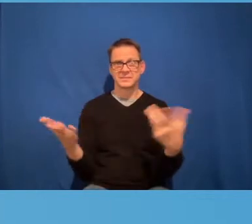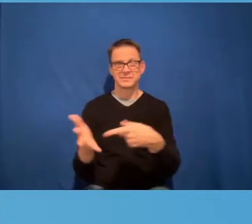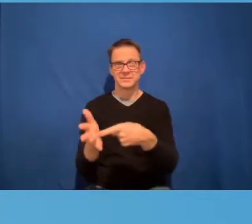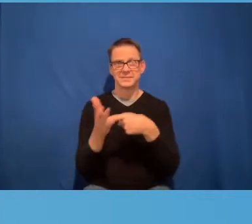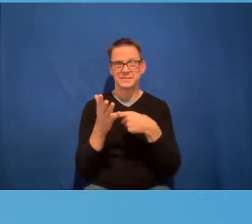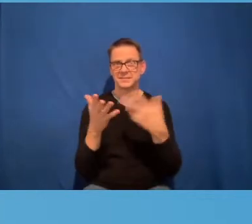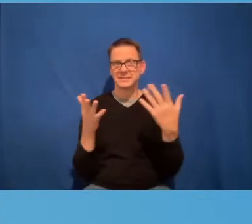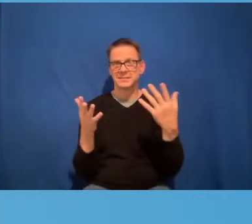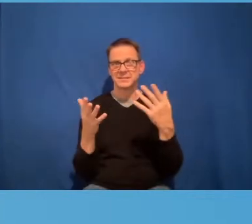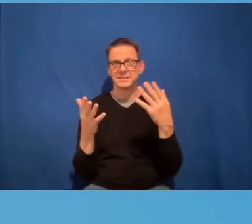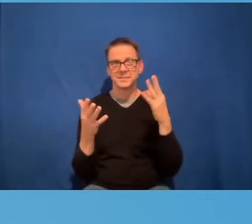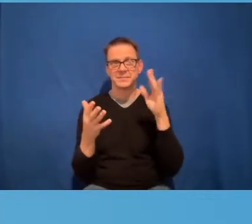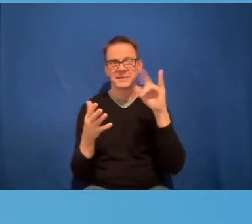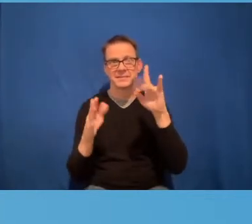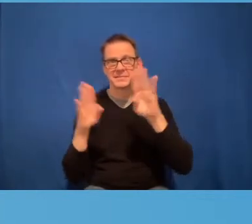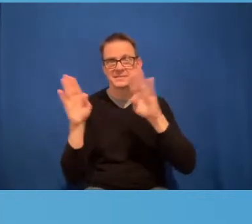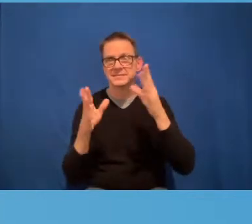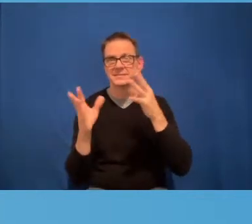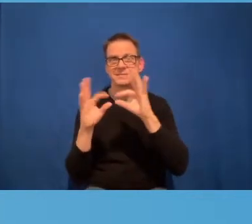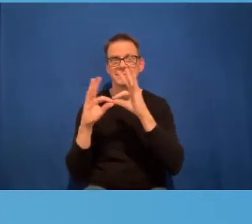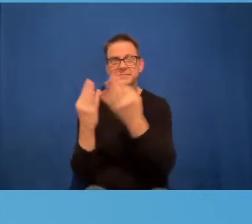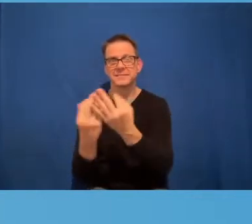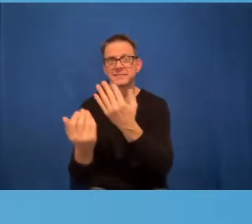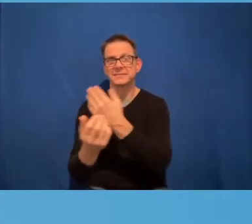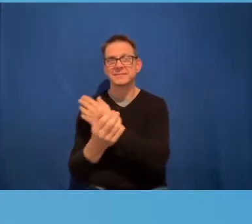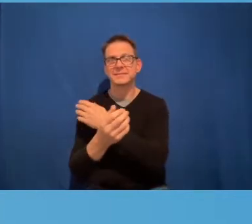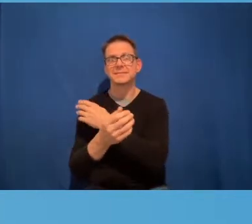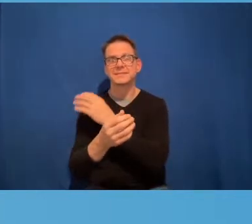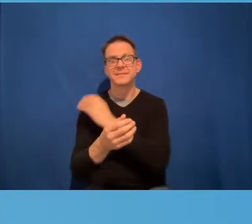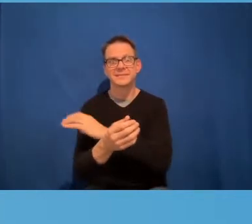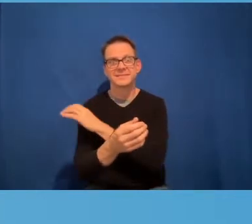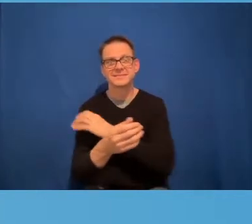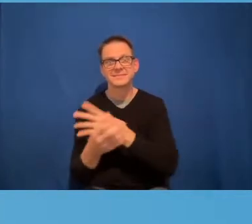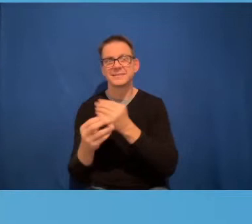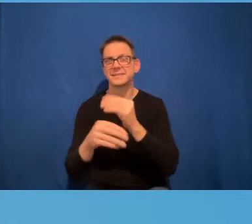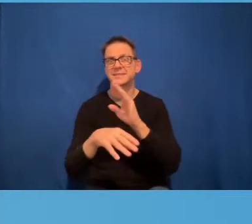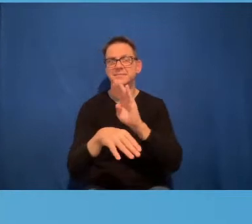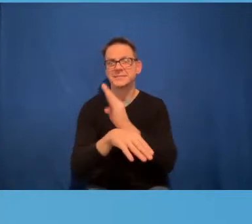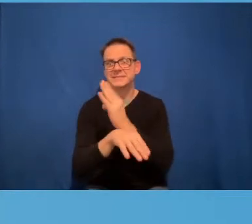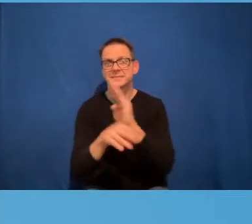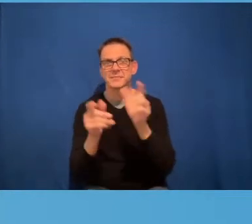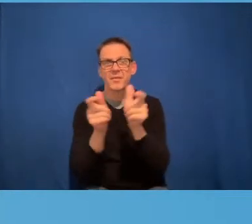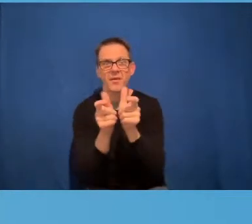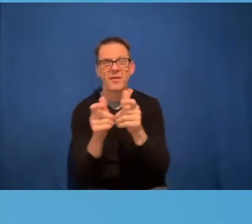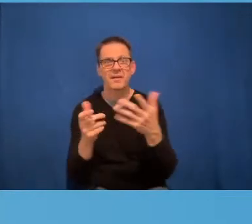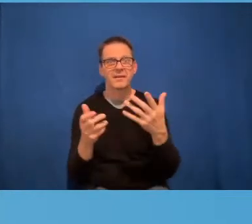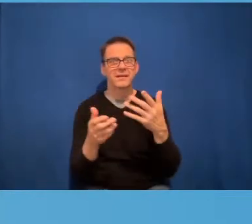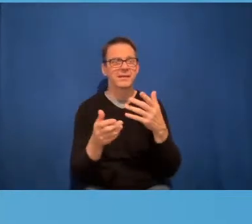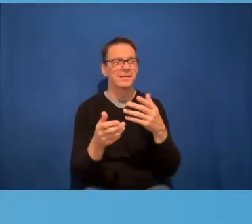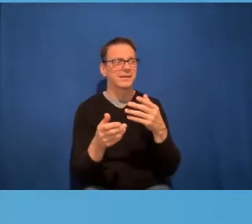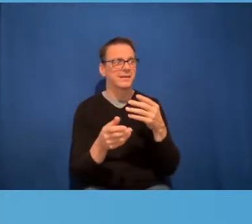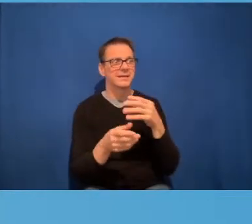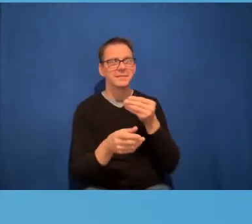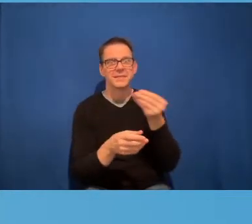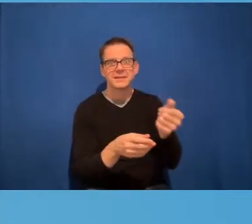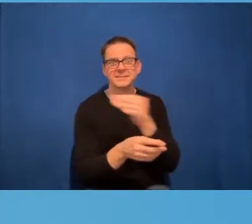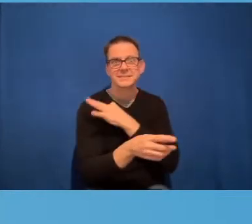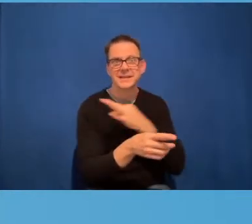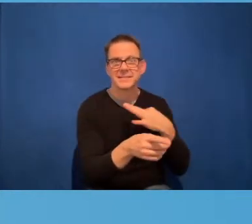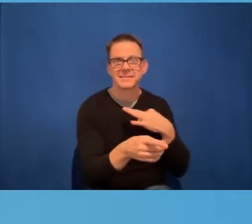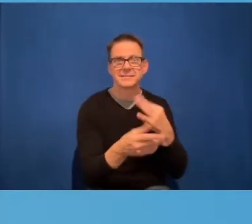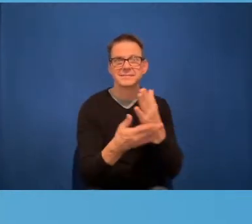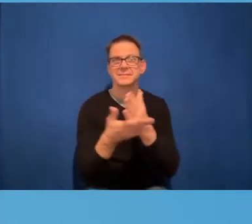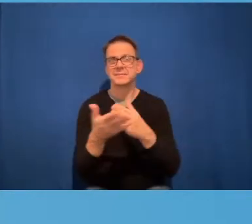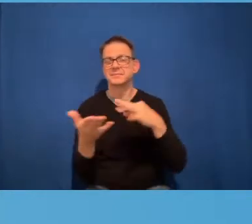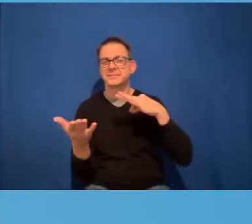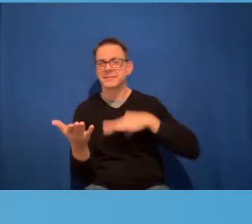in itself. They have to pay the lease, they have to pay their staff, their salaries, benefits, and kind of maintain